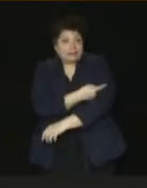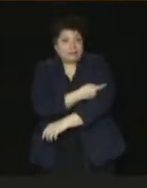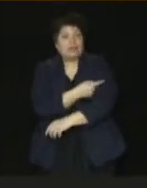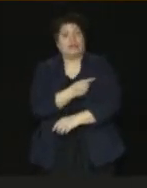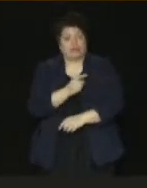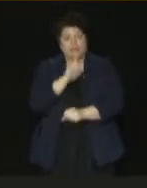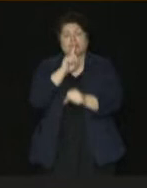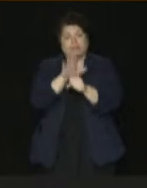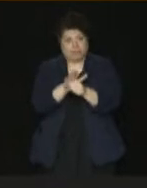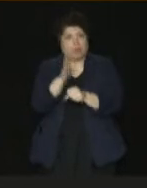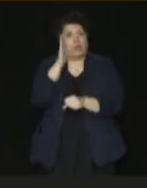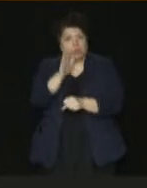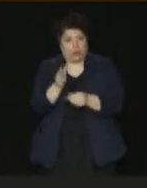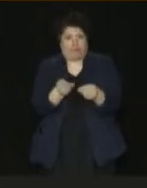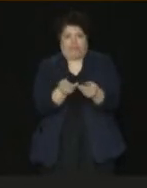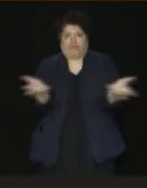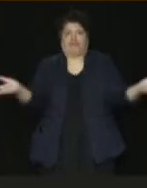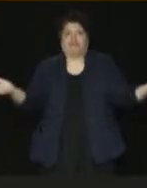one.